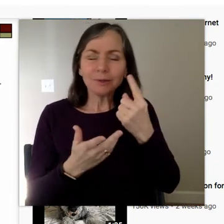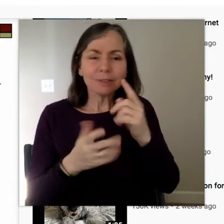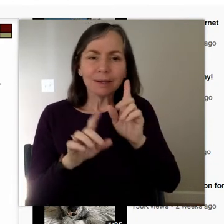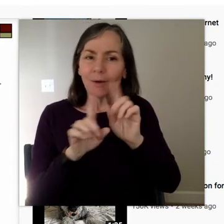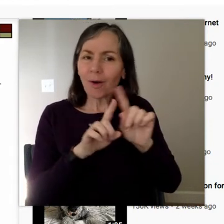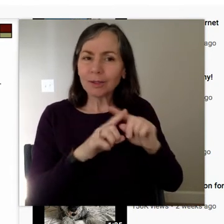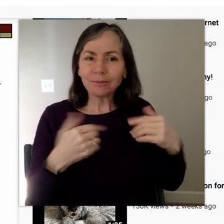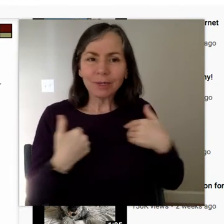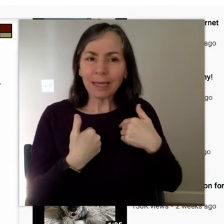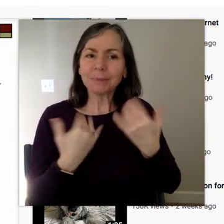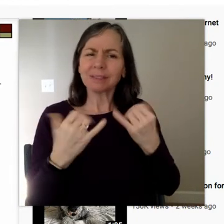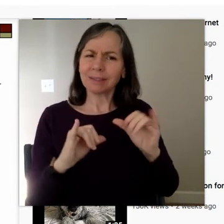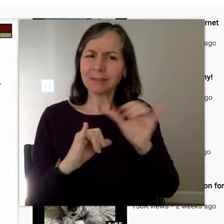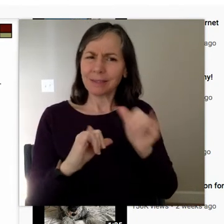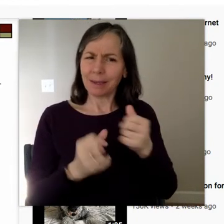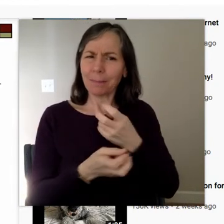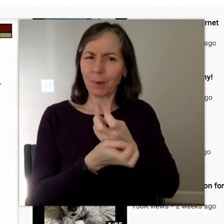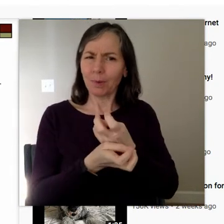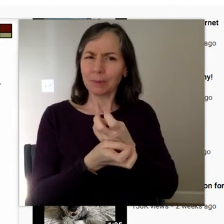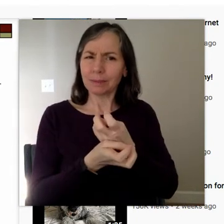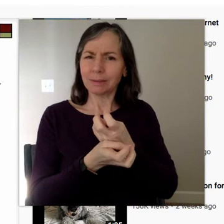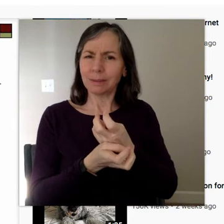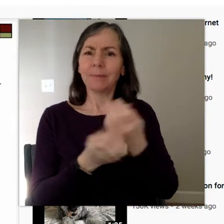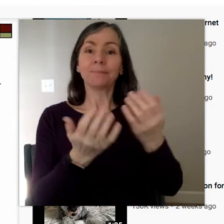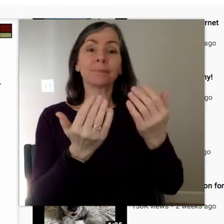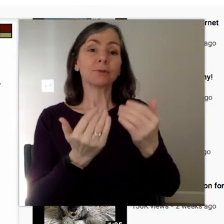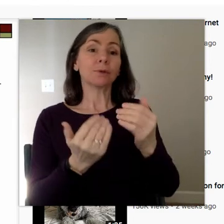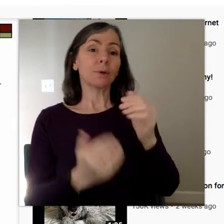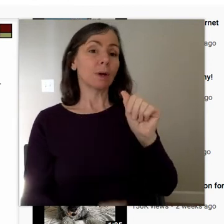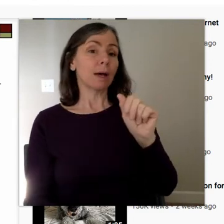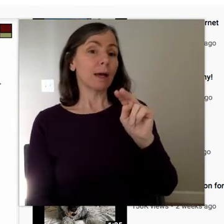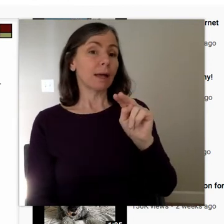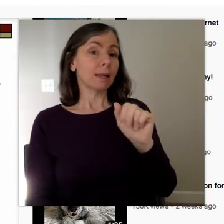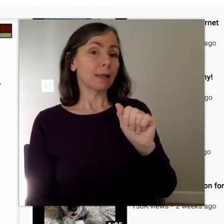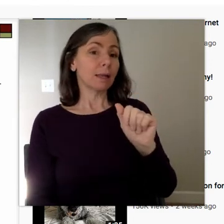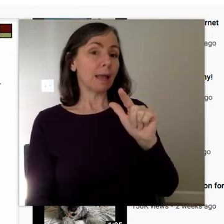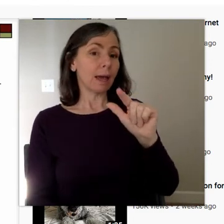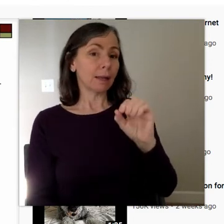function. That's contrasted with analogous structures,